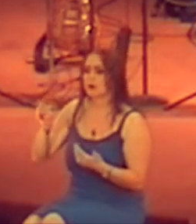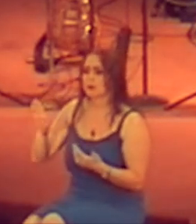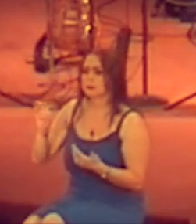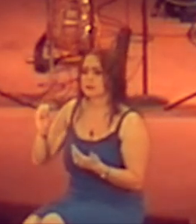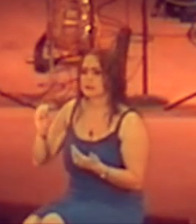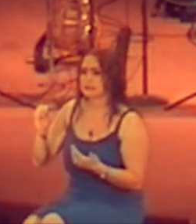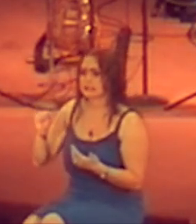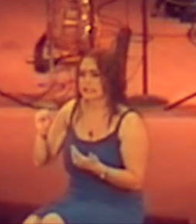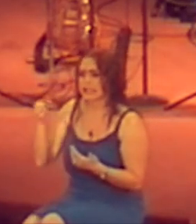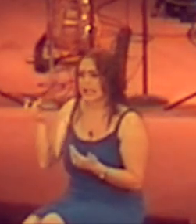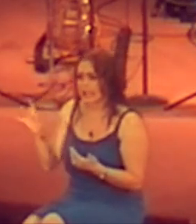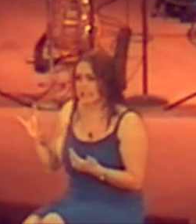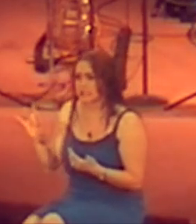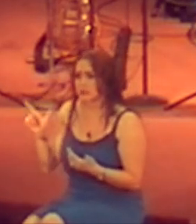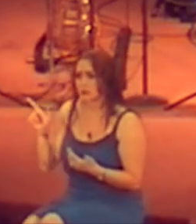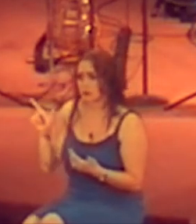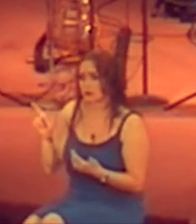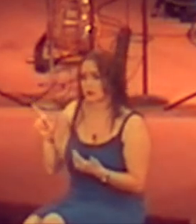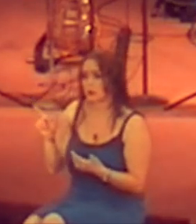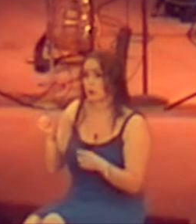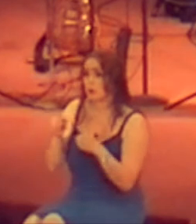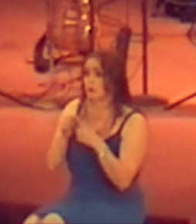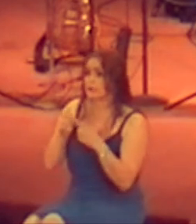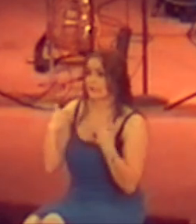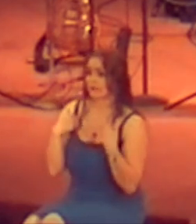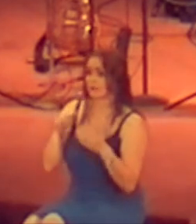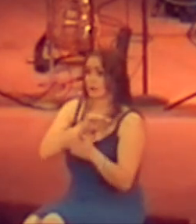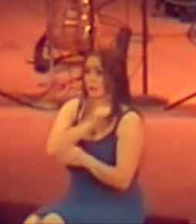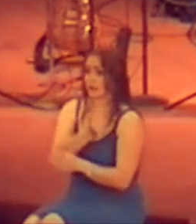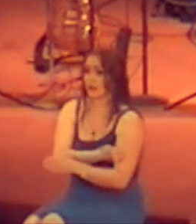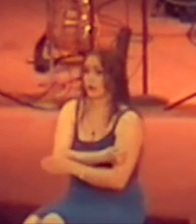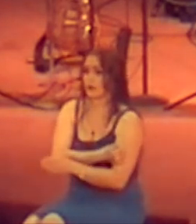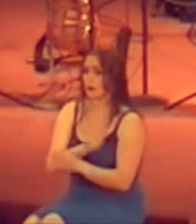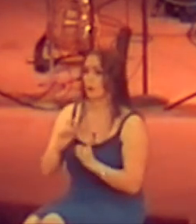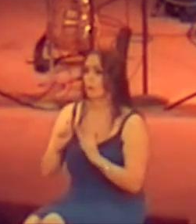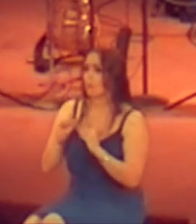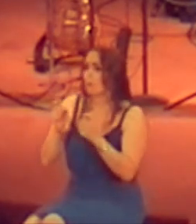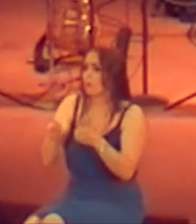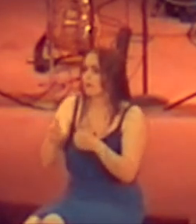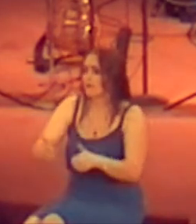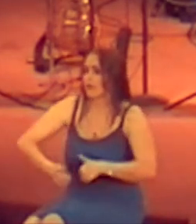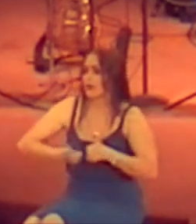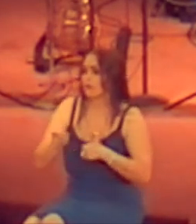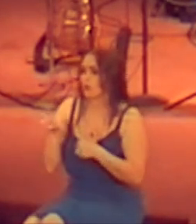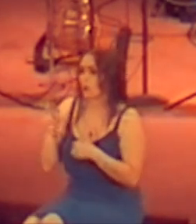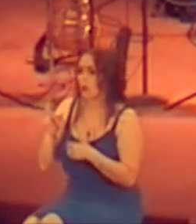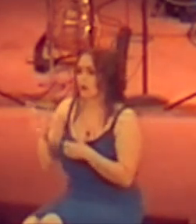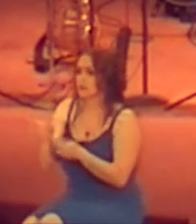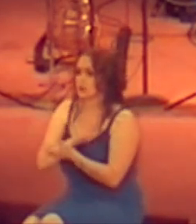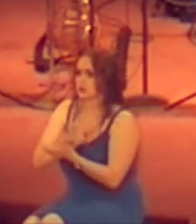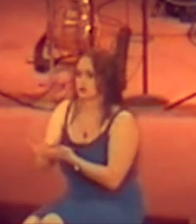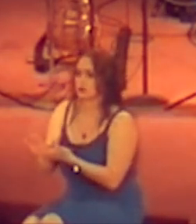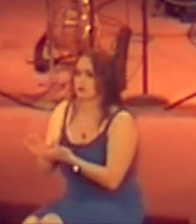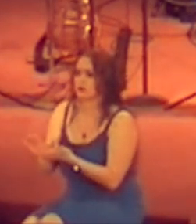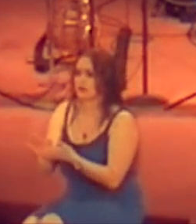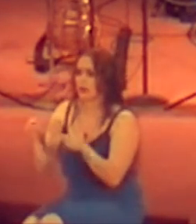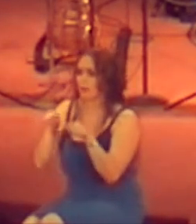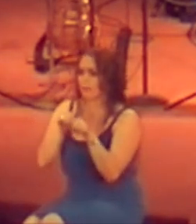ability to bring life or destroy it. There should be a blank up on the screen. It's like a fill-in-the-blank kind of